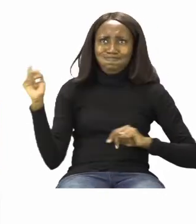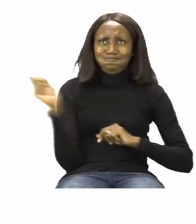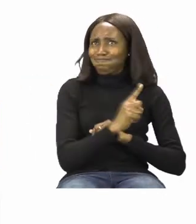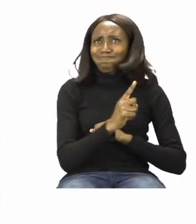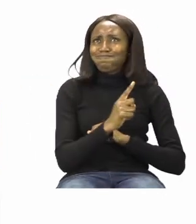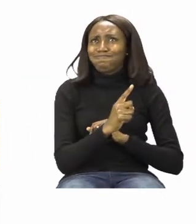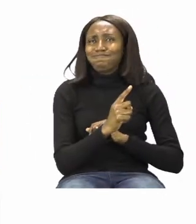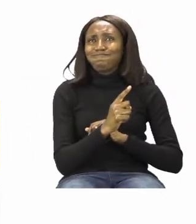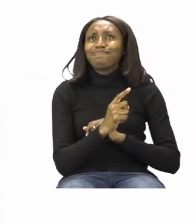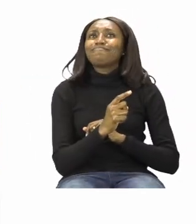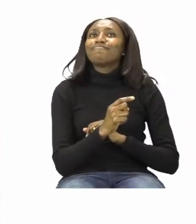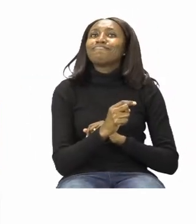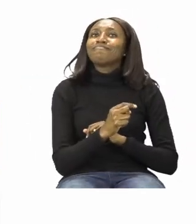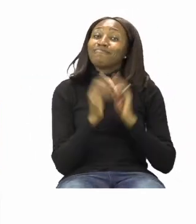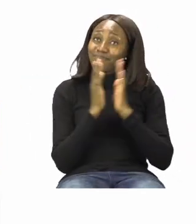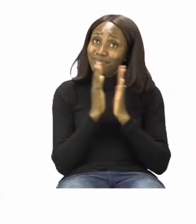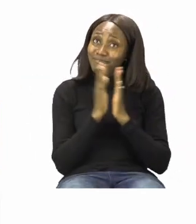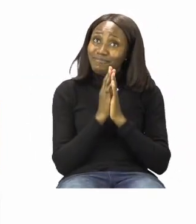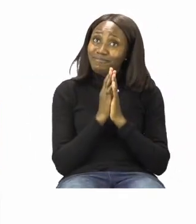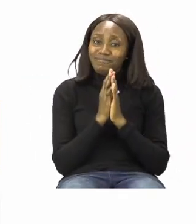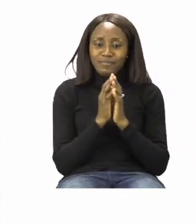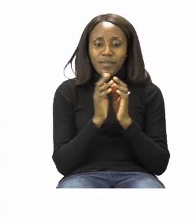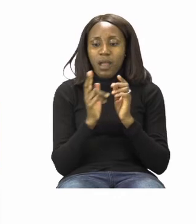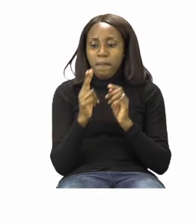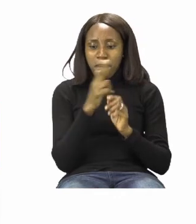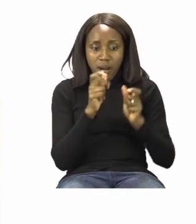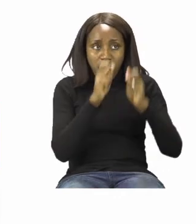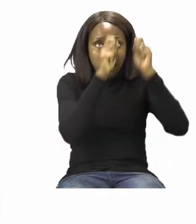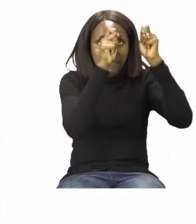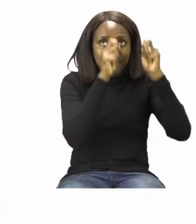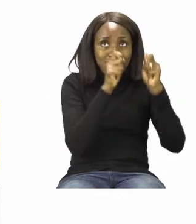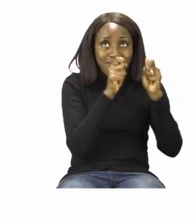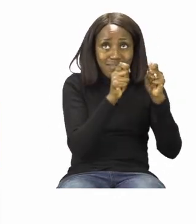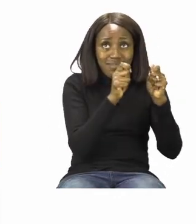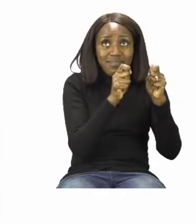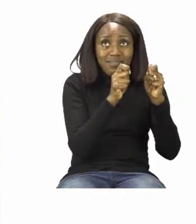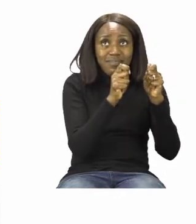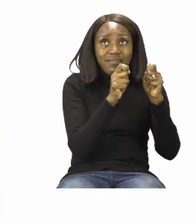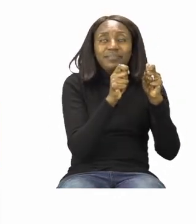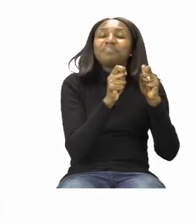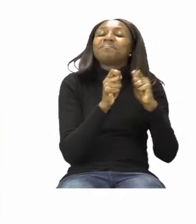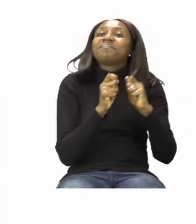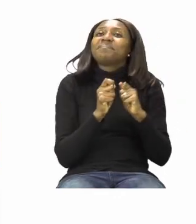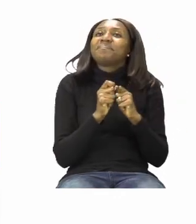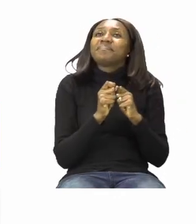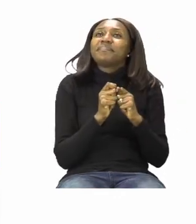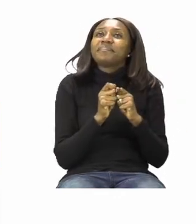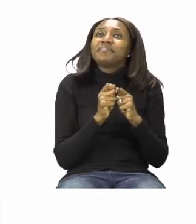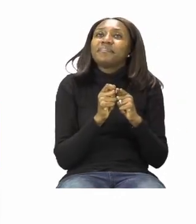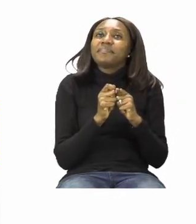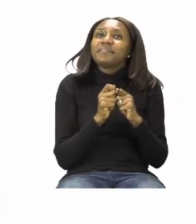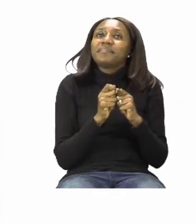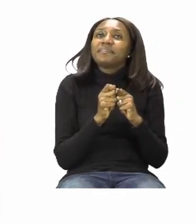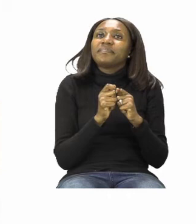you to please paste that picture in the second box, the one in the middle.